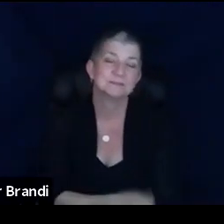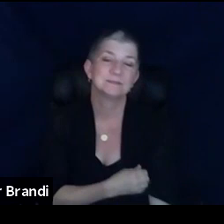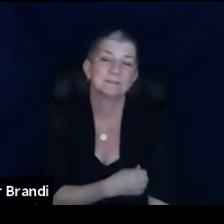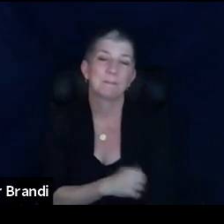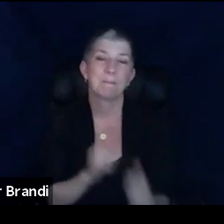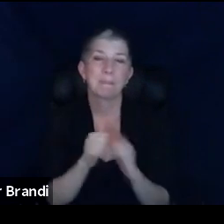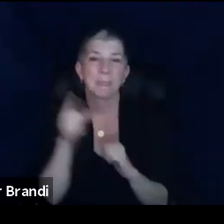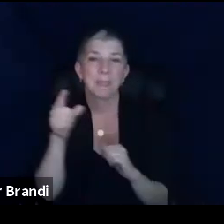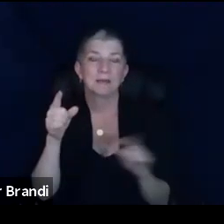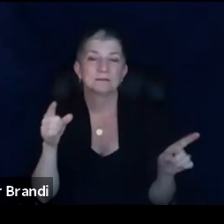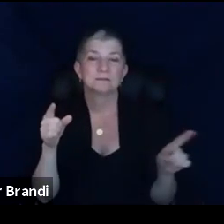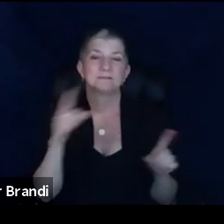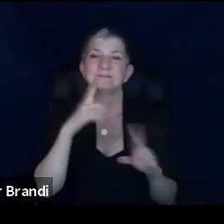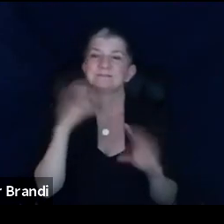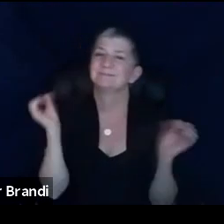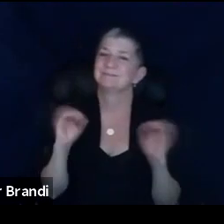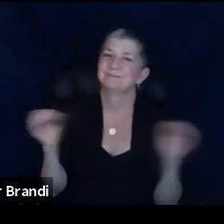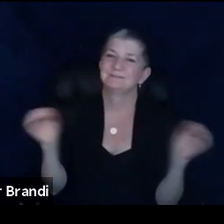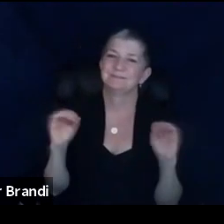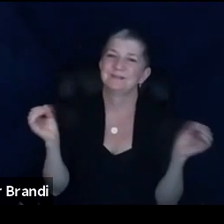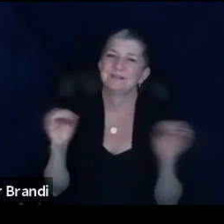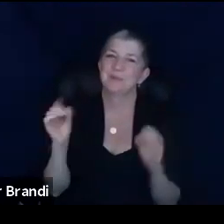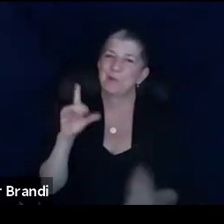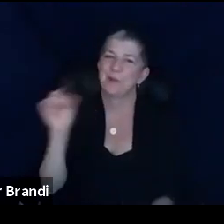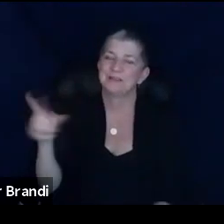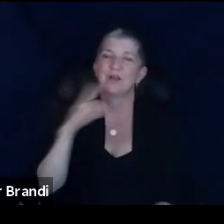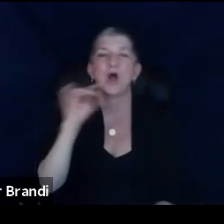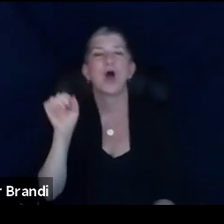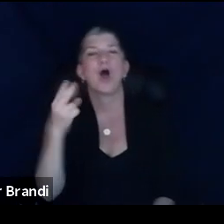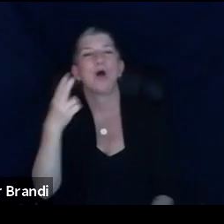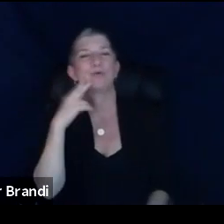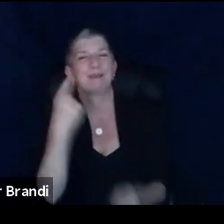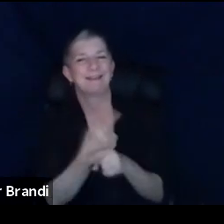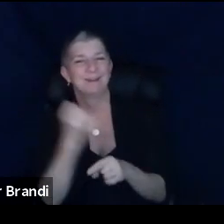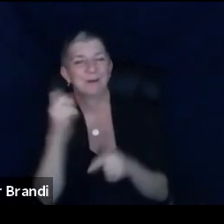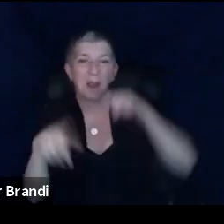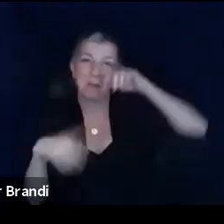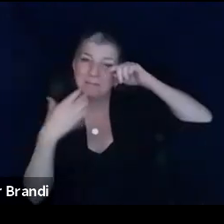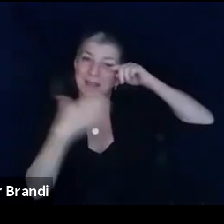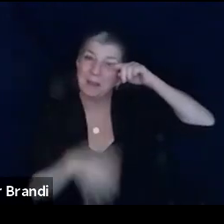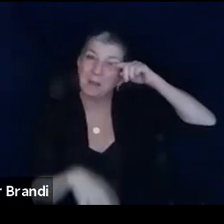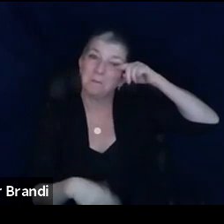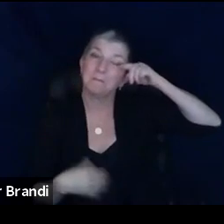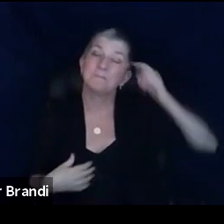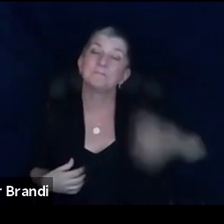you recommend? No, there's no question. Oh, right. Okay. Thank you.